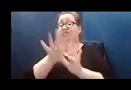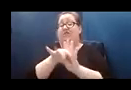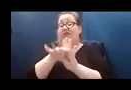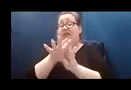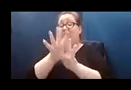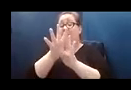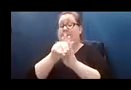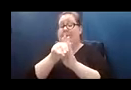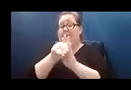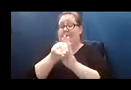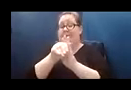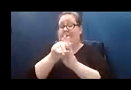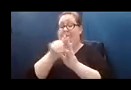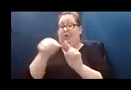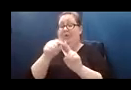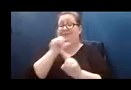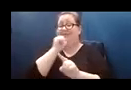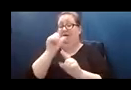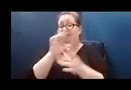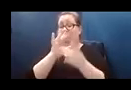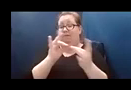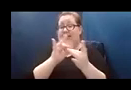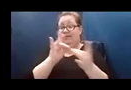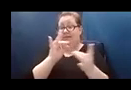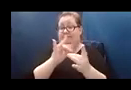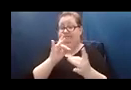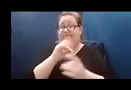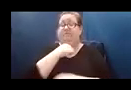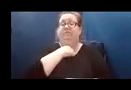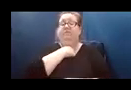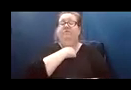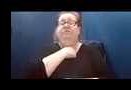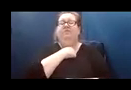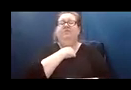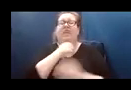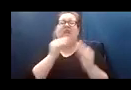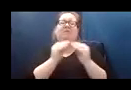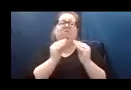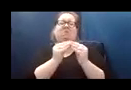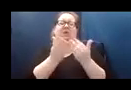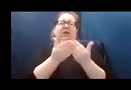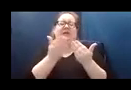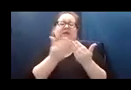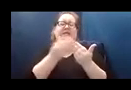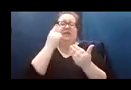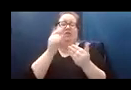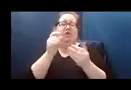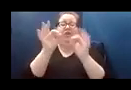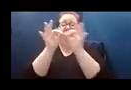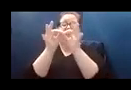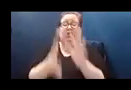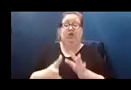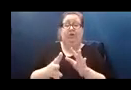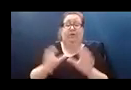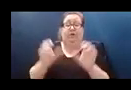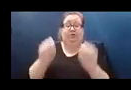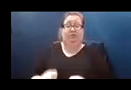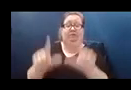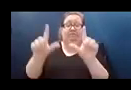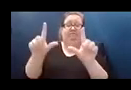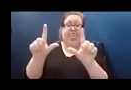speaking. This makes it easier for ASL accessibility.